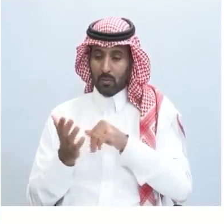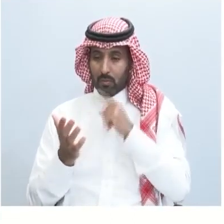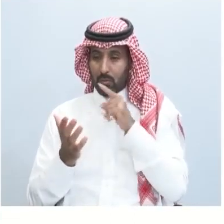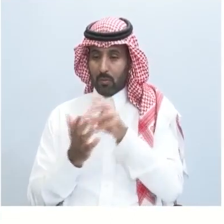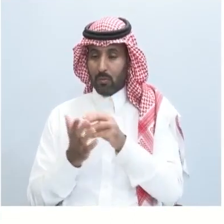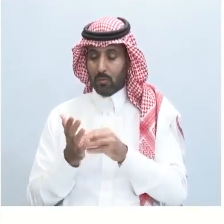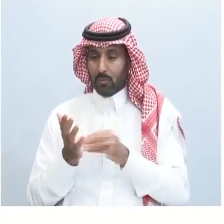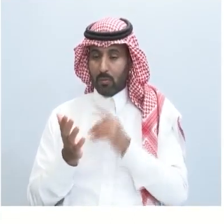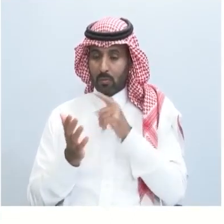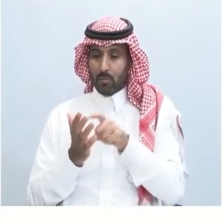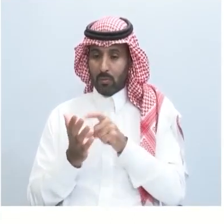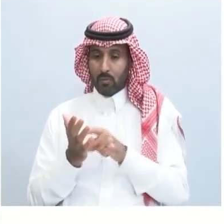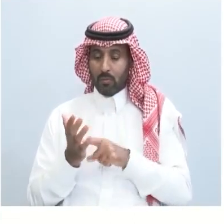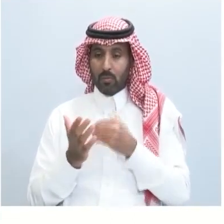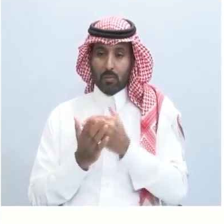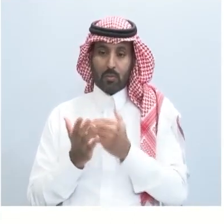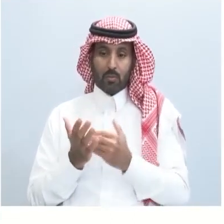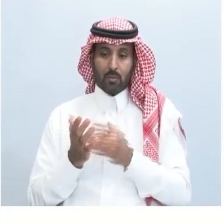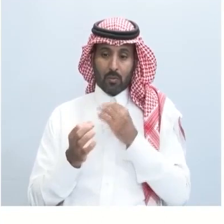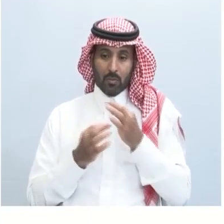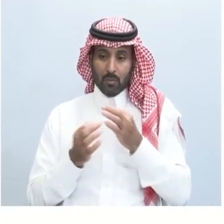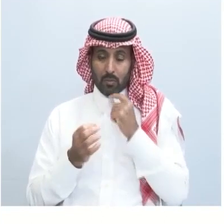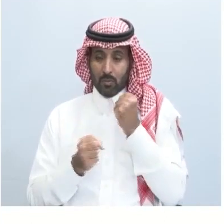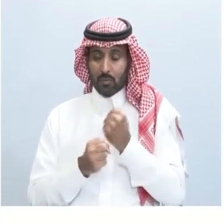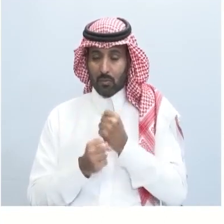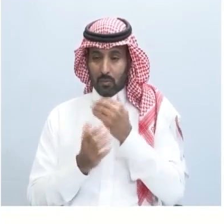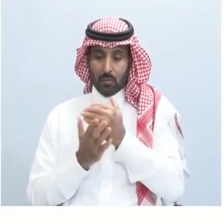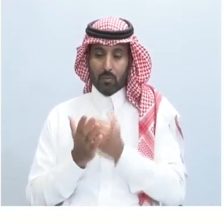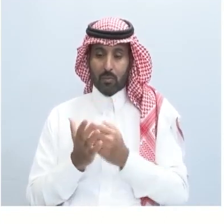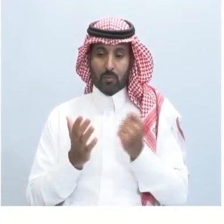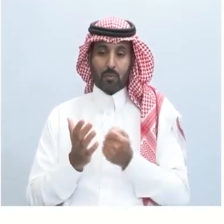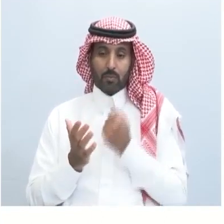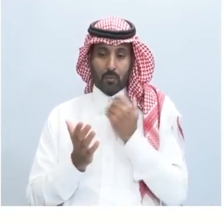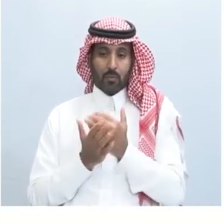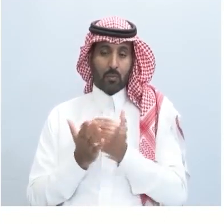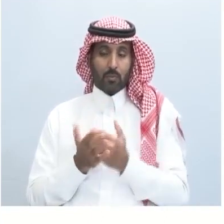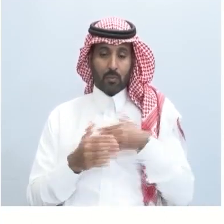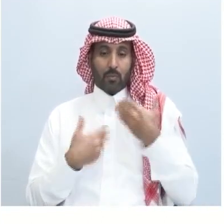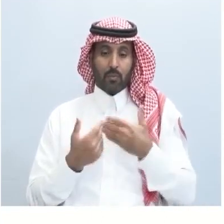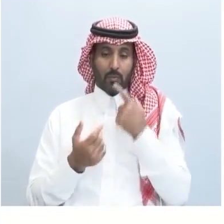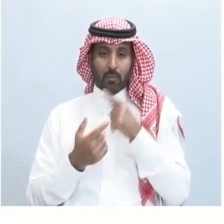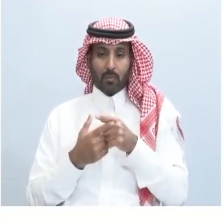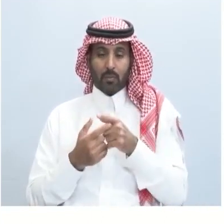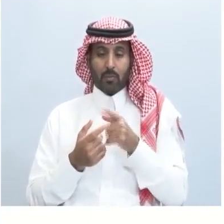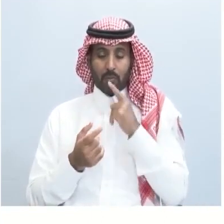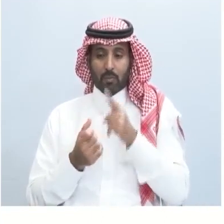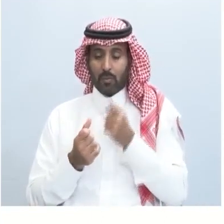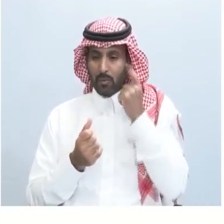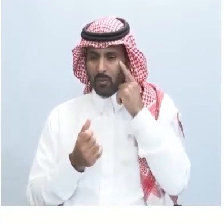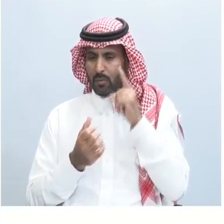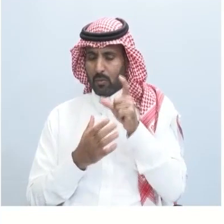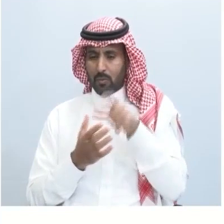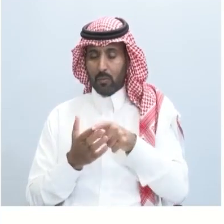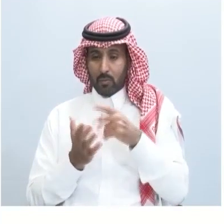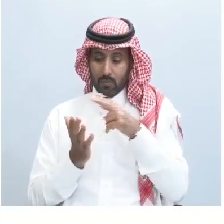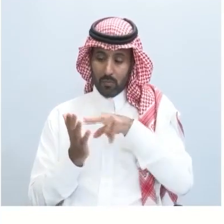points, label each part of the plan, organize activity steps, write notes about the sport, demonstrate an understanding of a